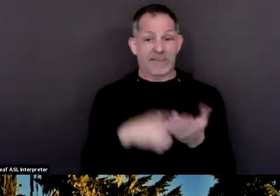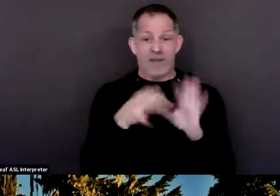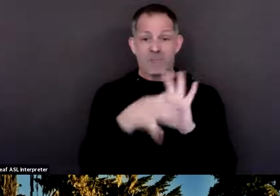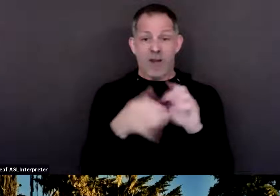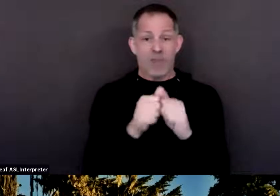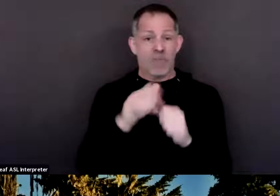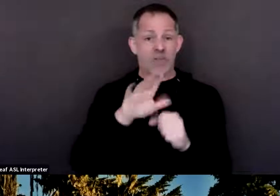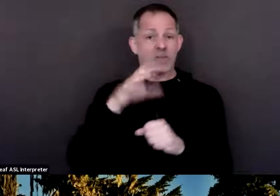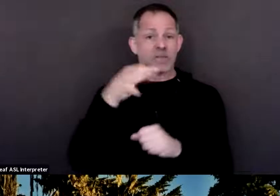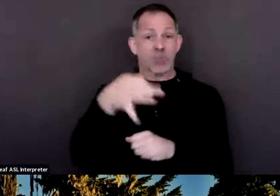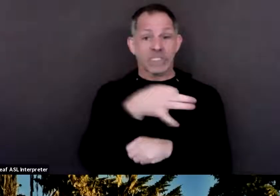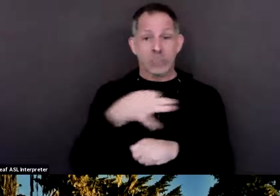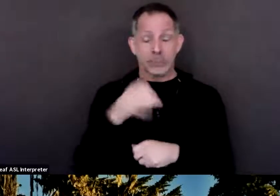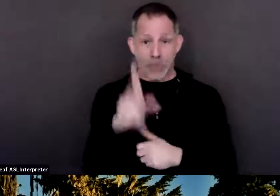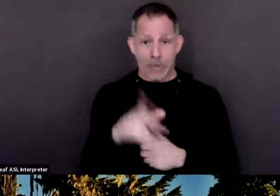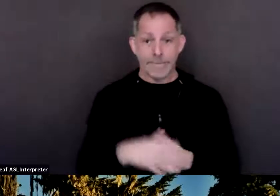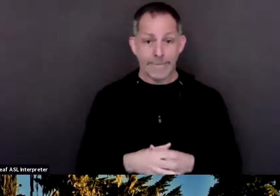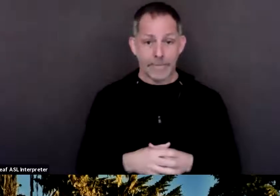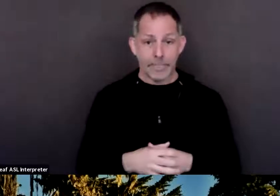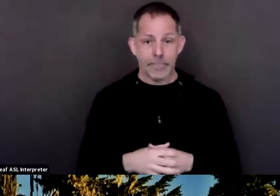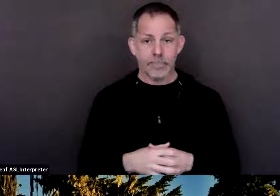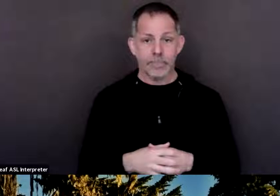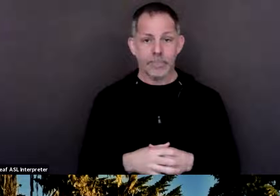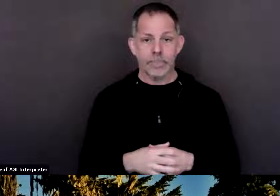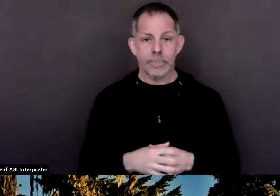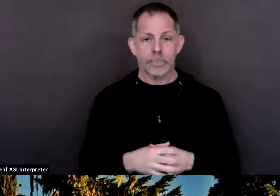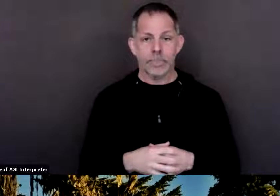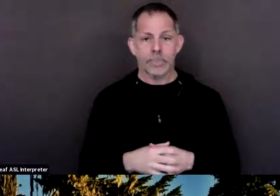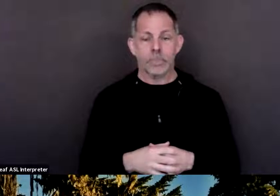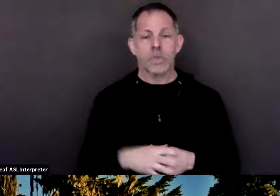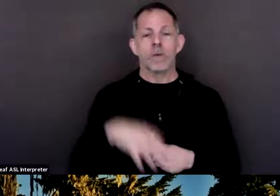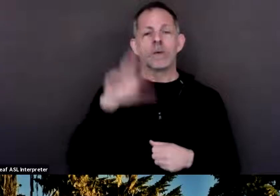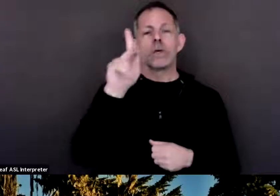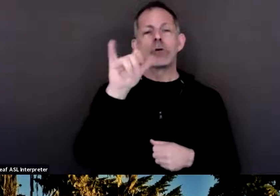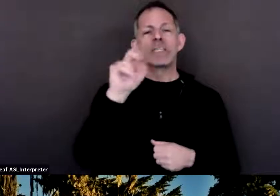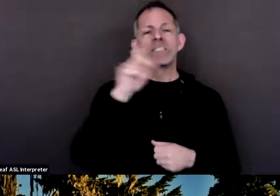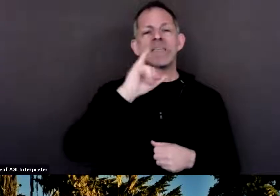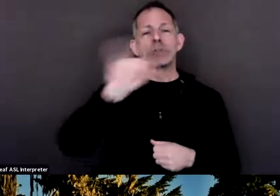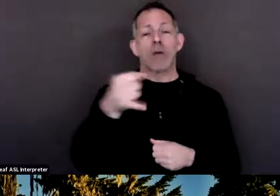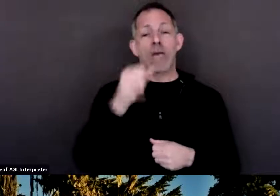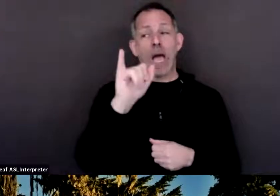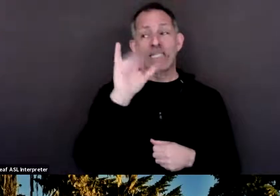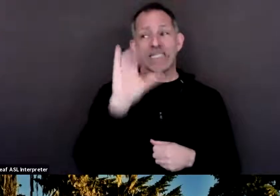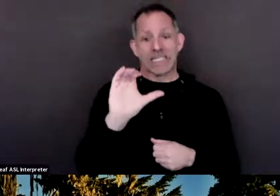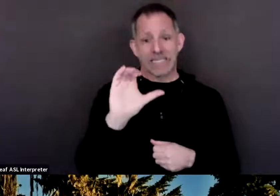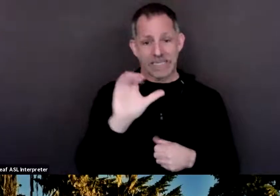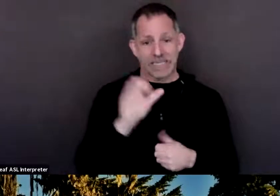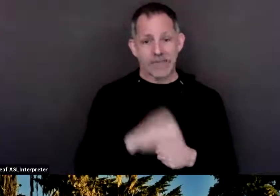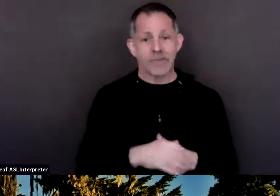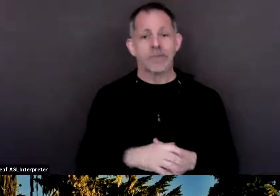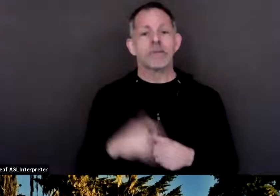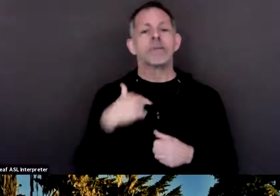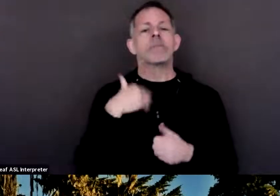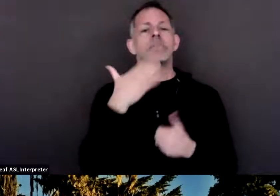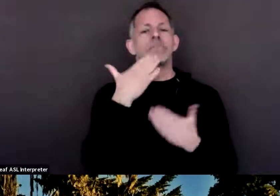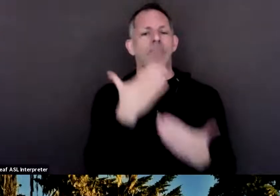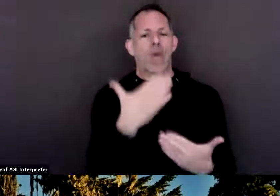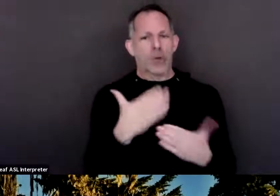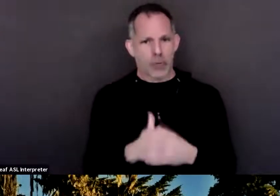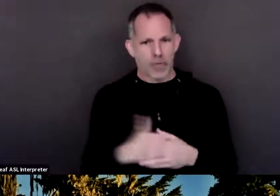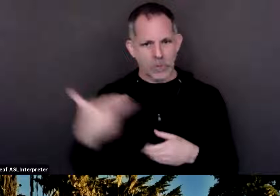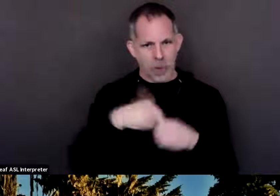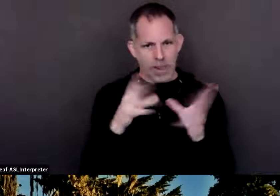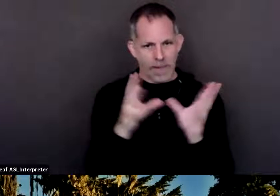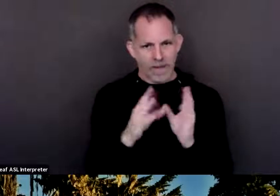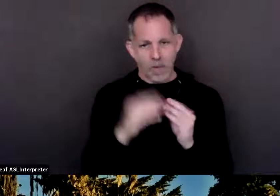This is Kristen in the Joint Information Center. Thank you for joining us today. Please stay tuned for future media availabilities. And